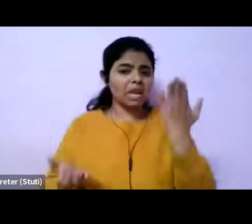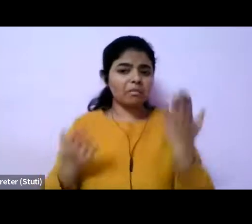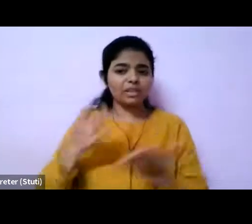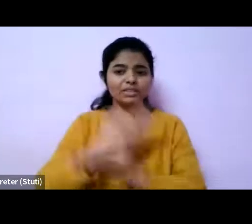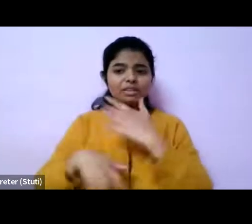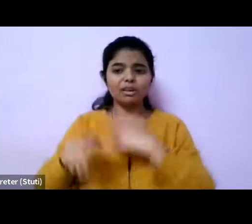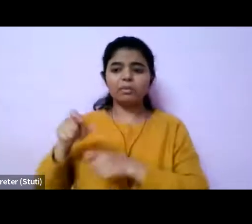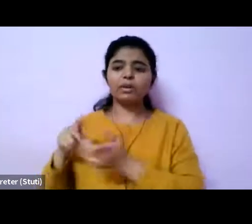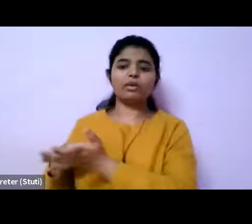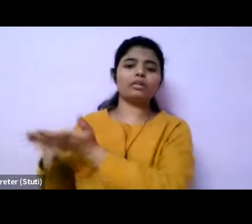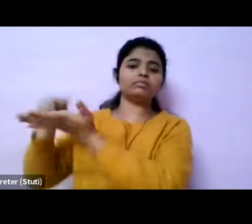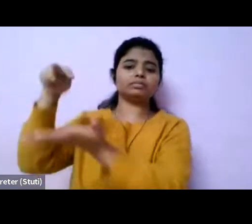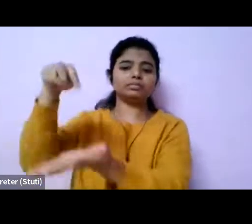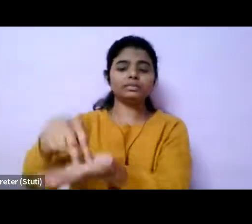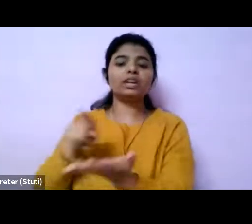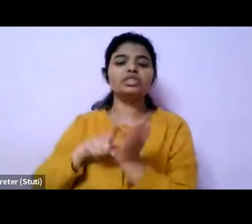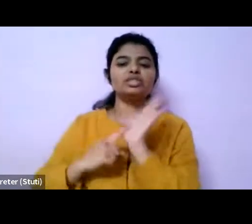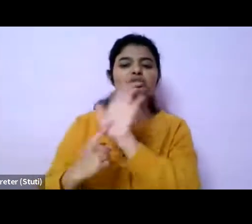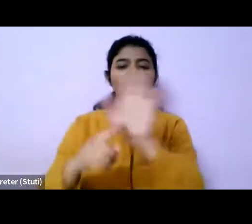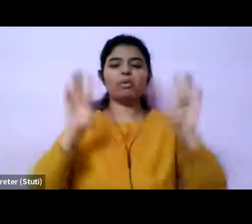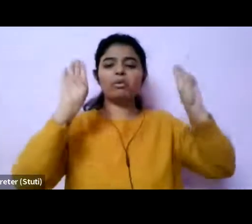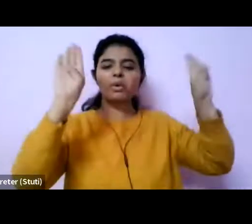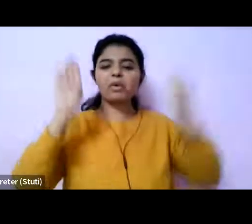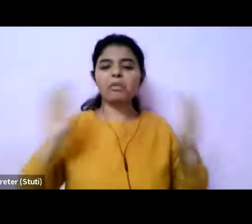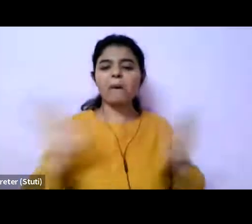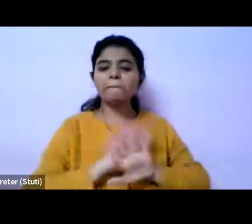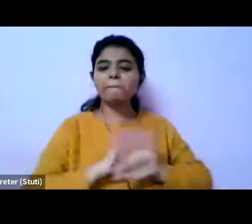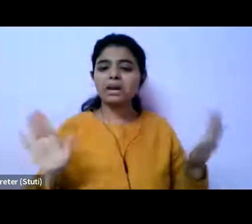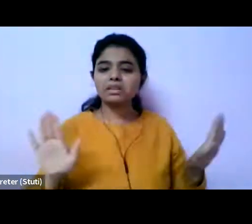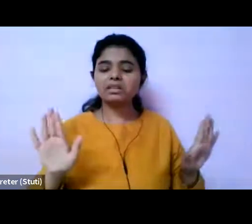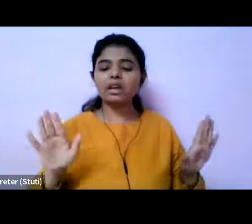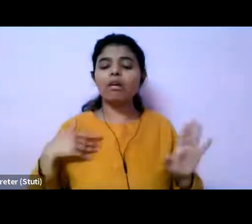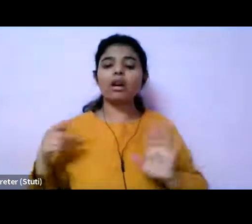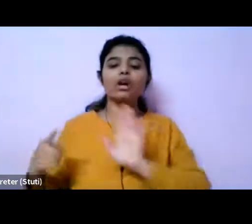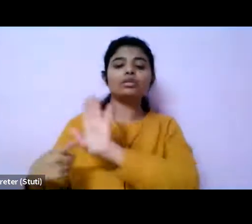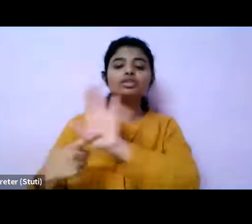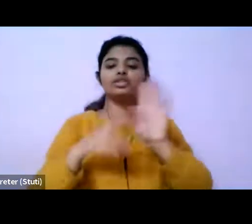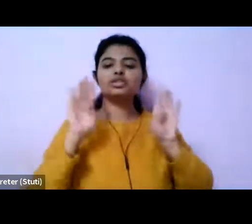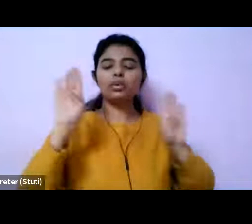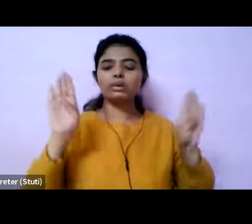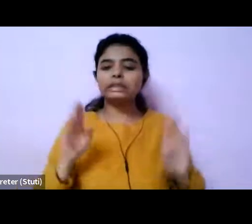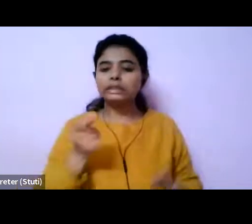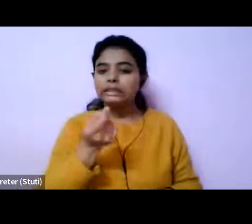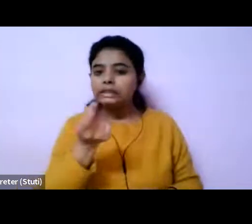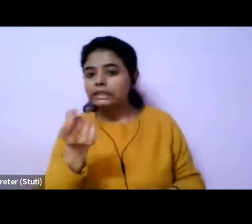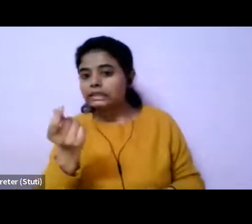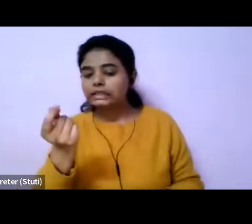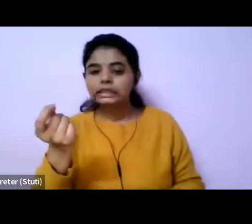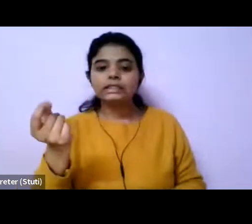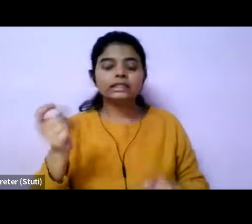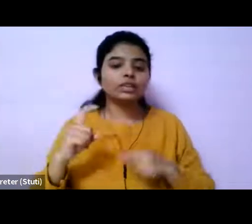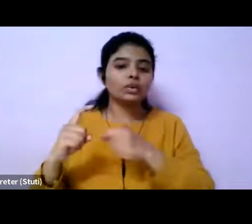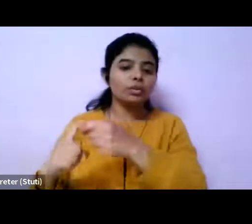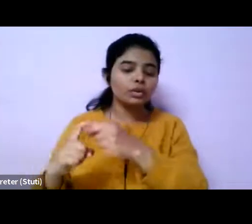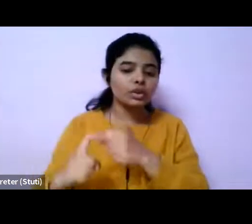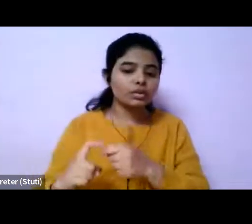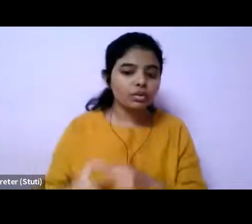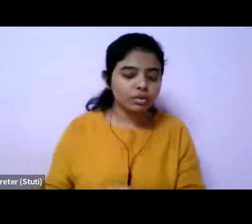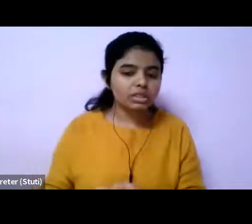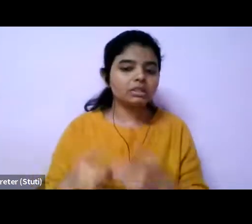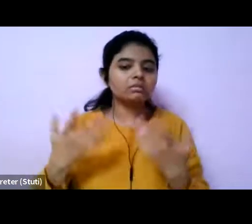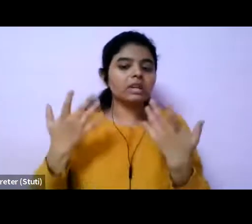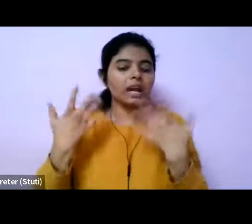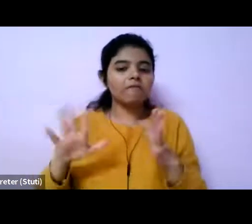while attempting to make it into art? I think these are the subtle questions addressed by Dattani as well,